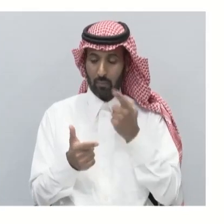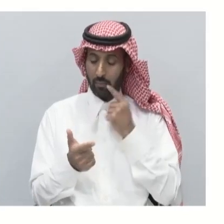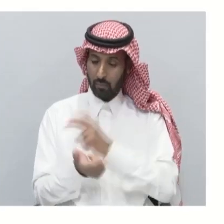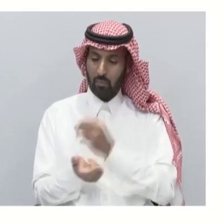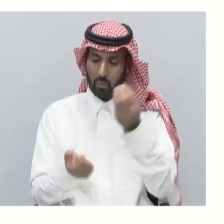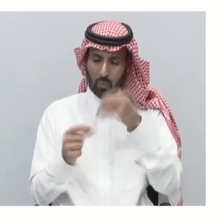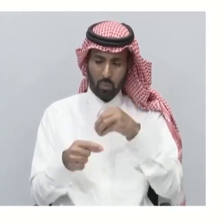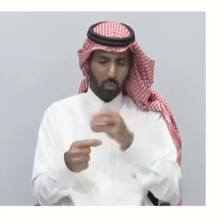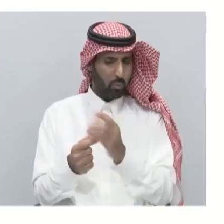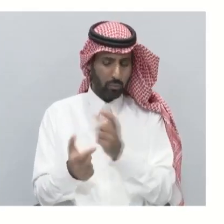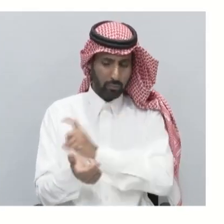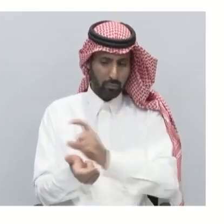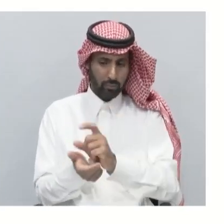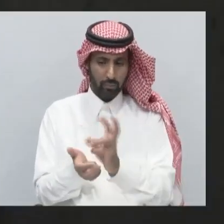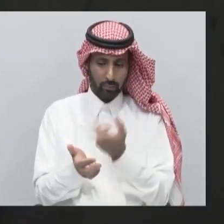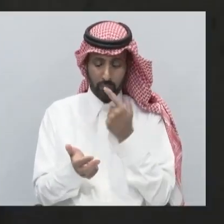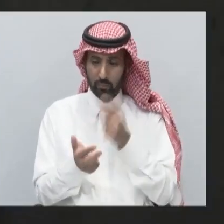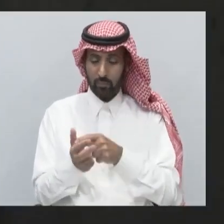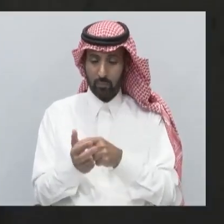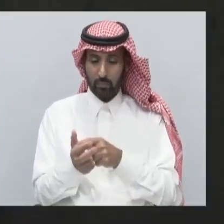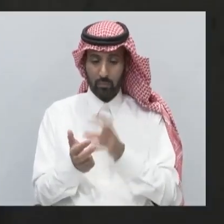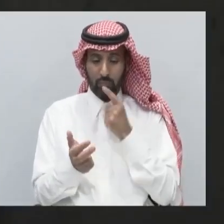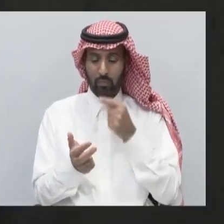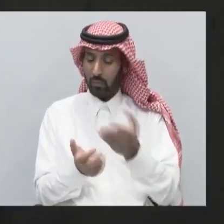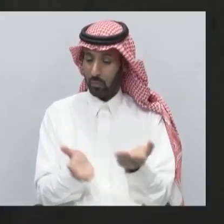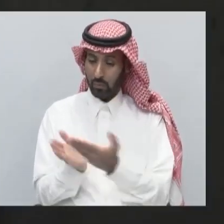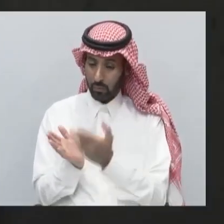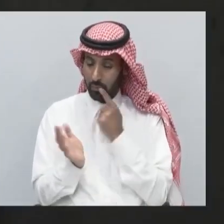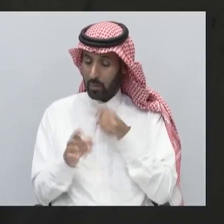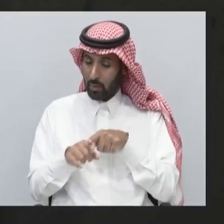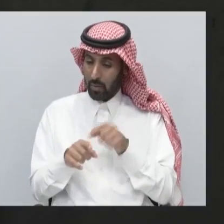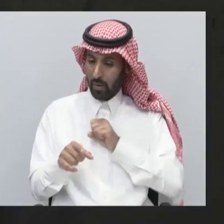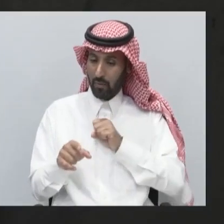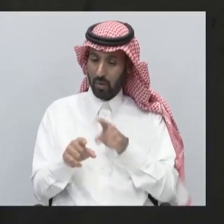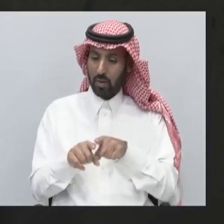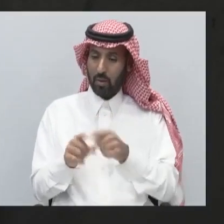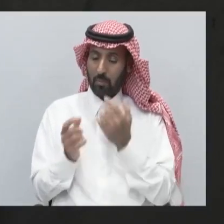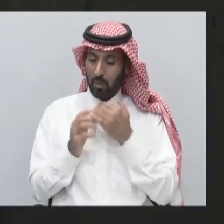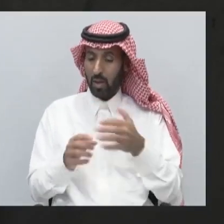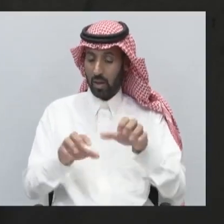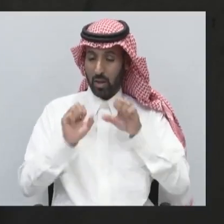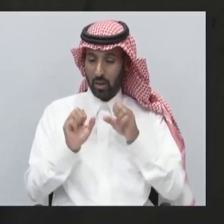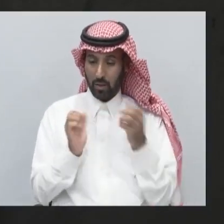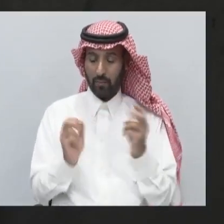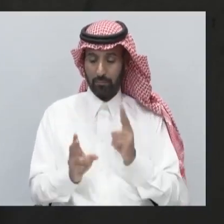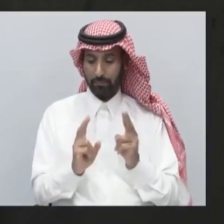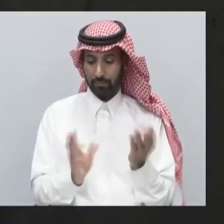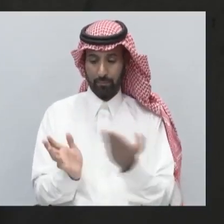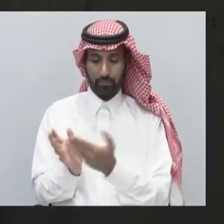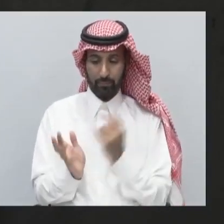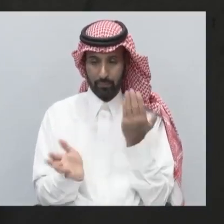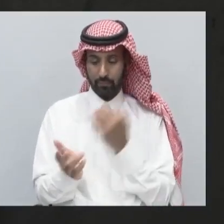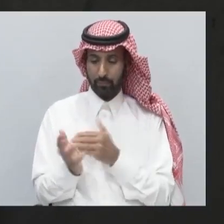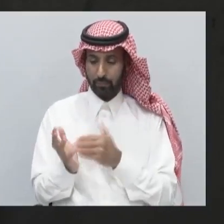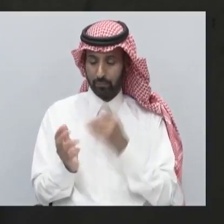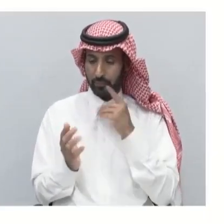email content. The email content, which is inviting my friend to my graduation party. Then I will end it